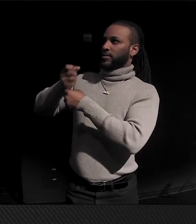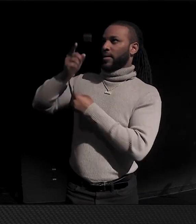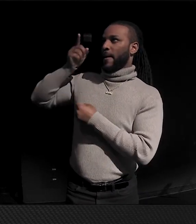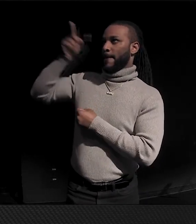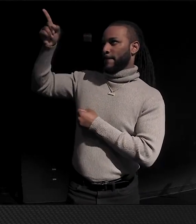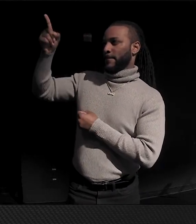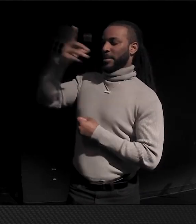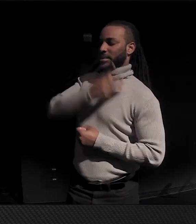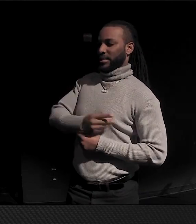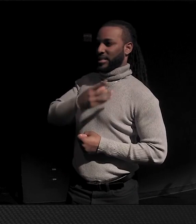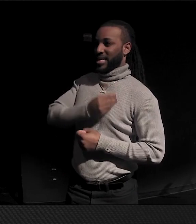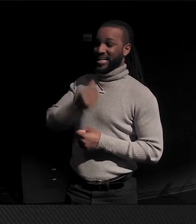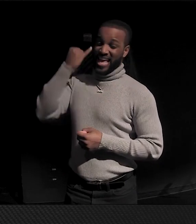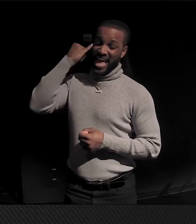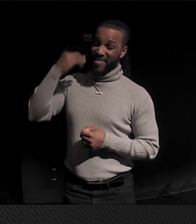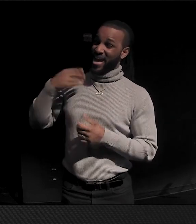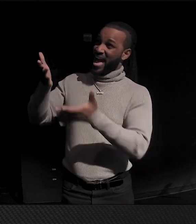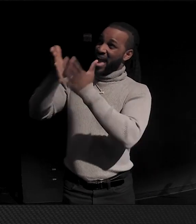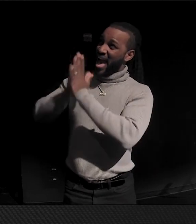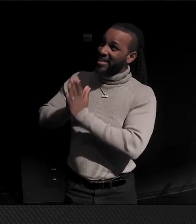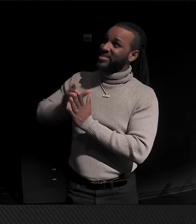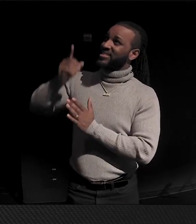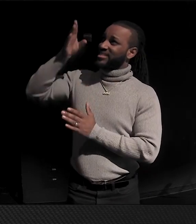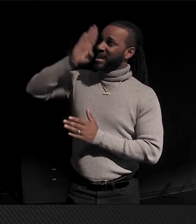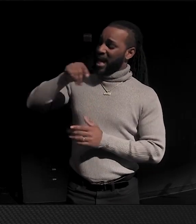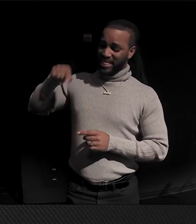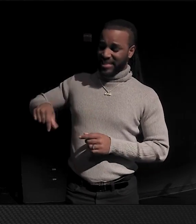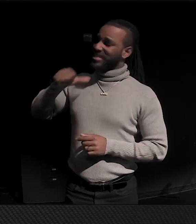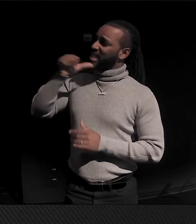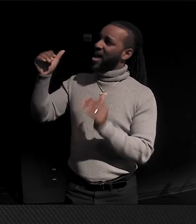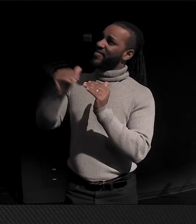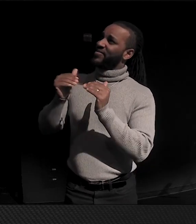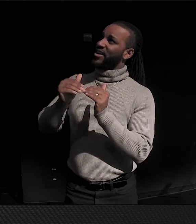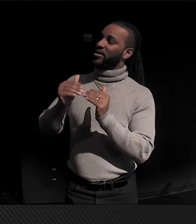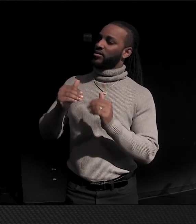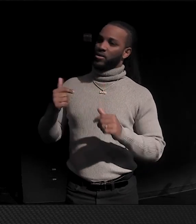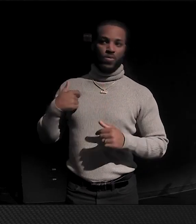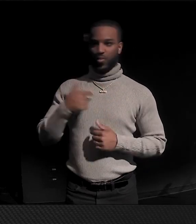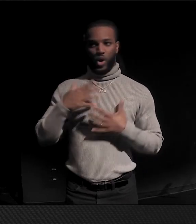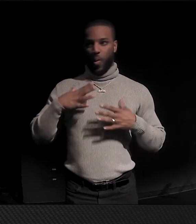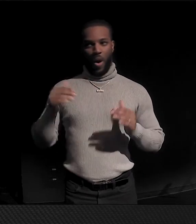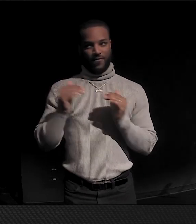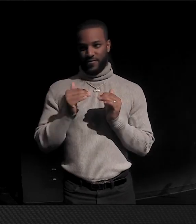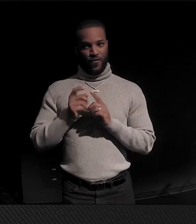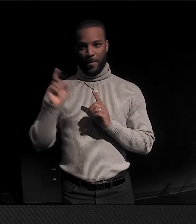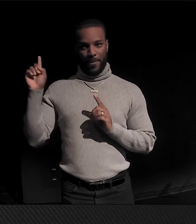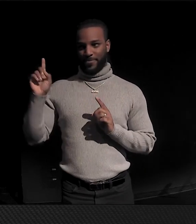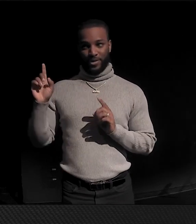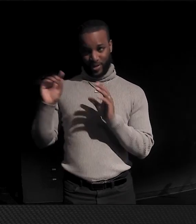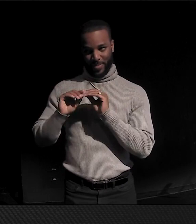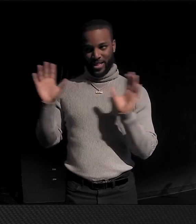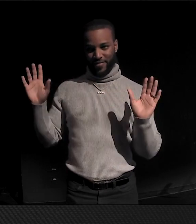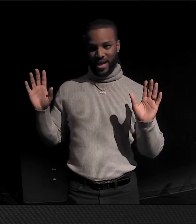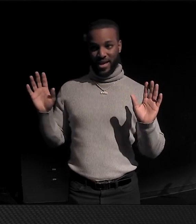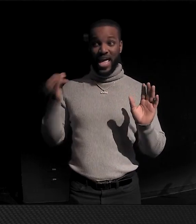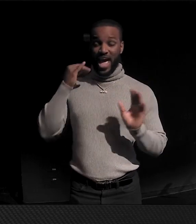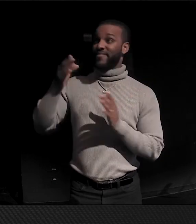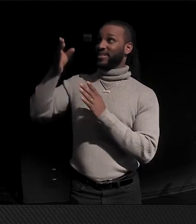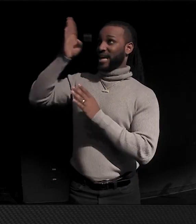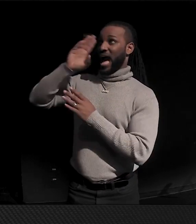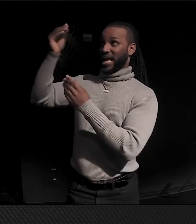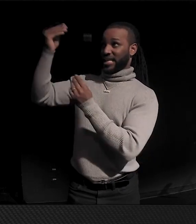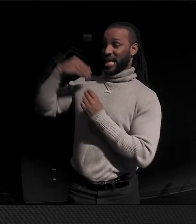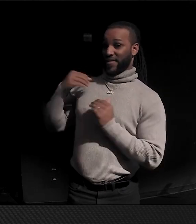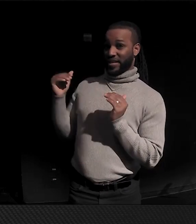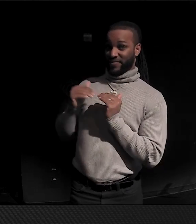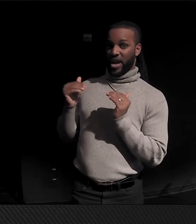his kindness. And if I ask for fair, we actually don't want fair from God. Can we be clear on that? If God gave us fair, we're